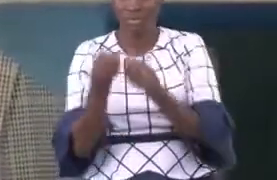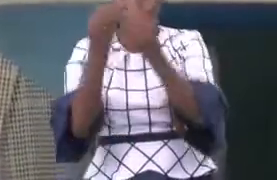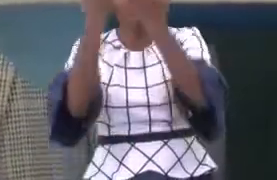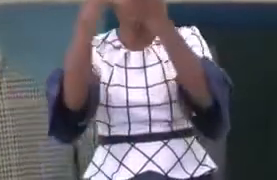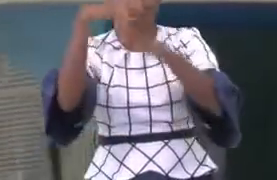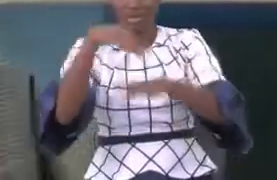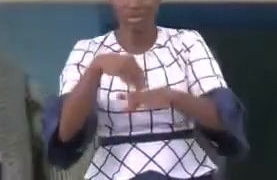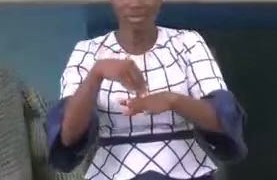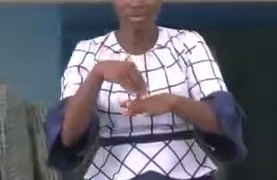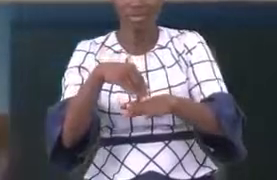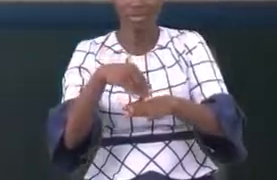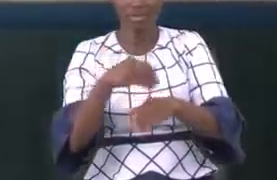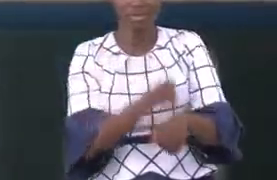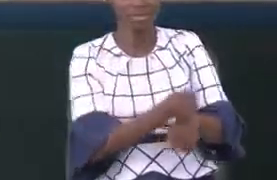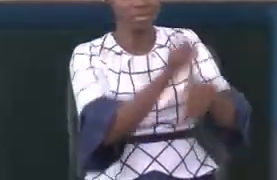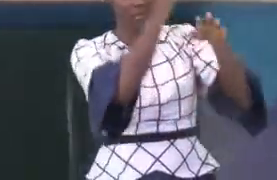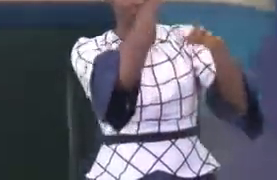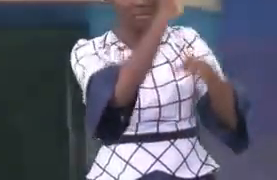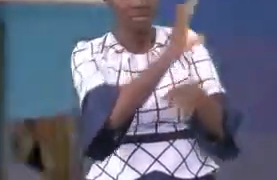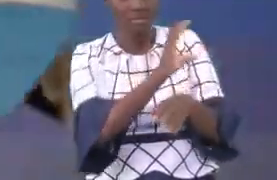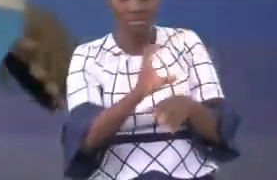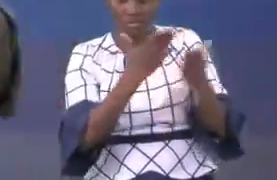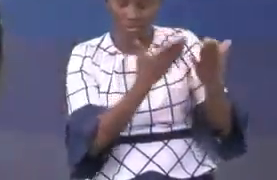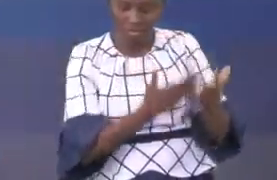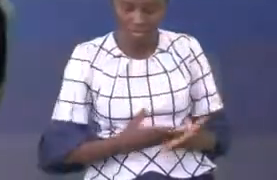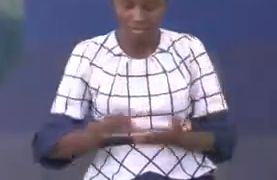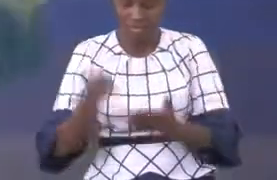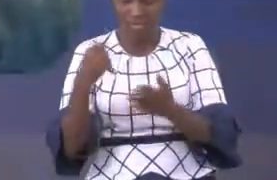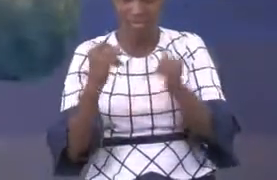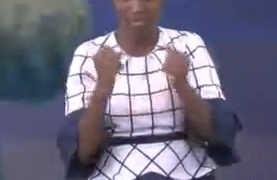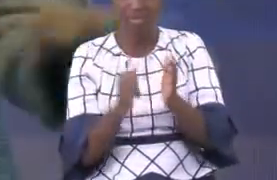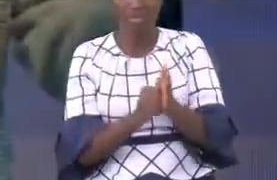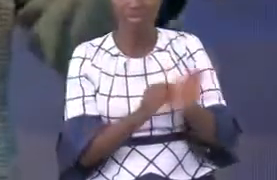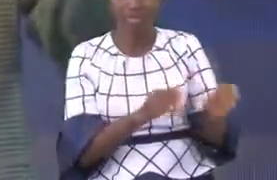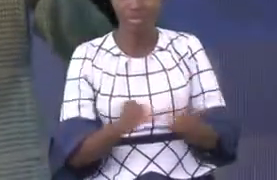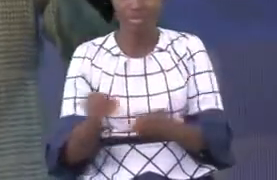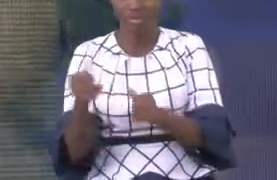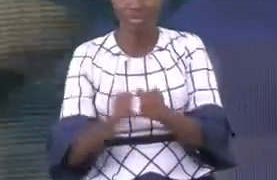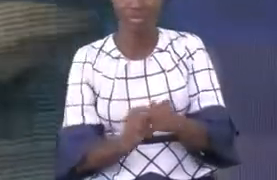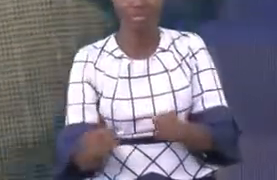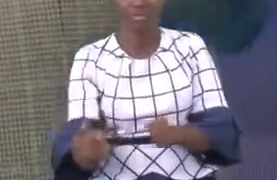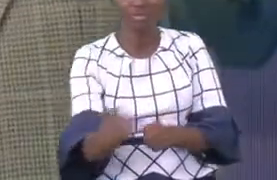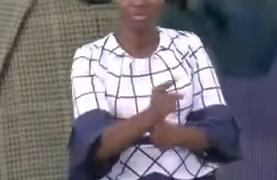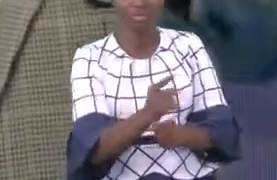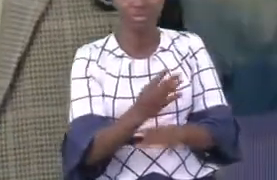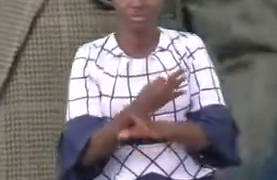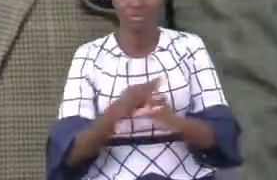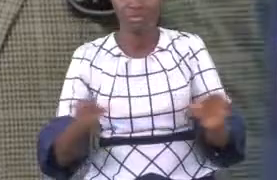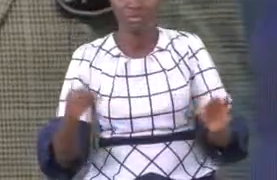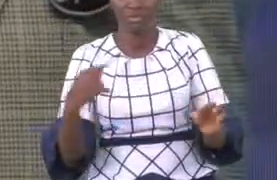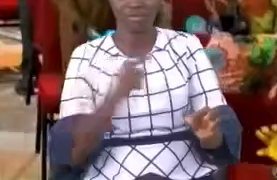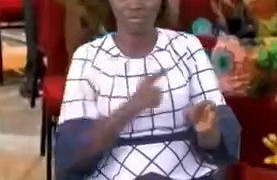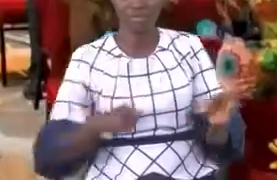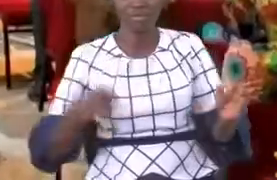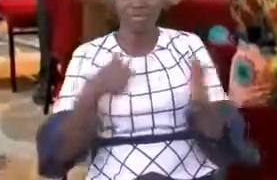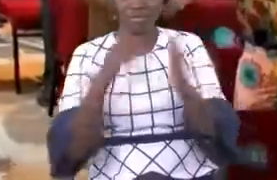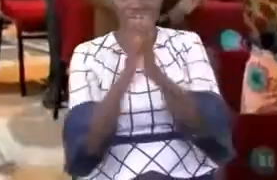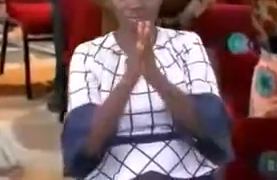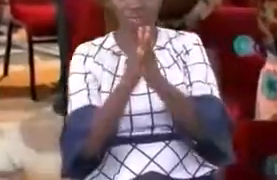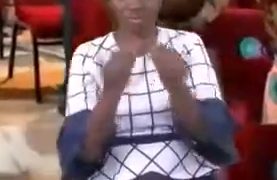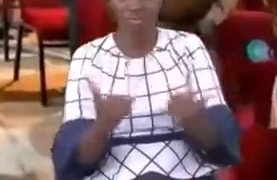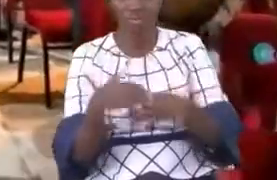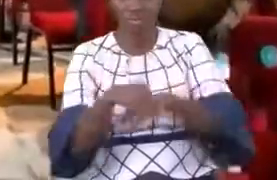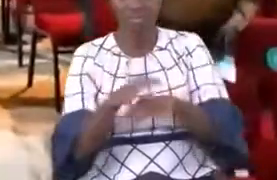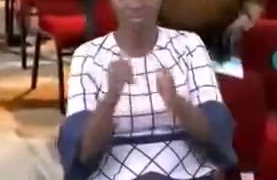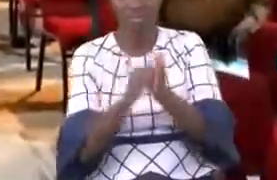everyone free. And Lord, we pray tonight, you open the heavens upon your people. And